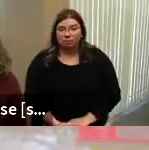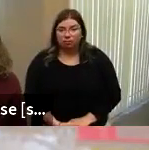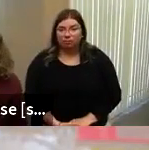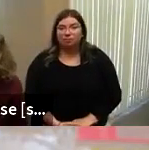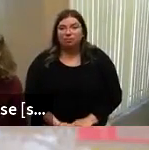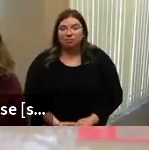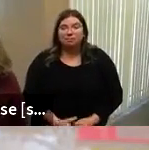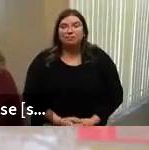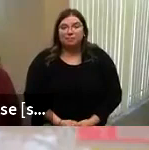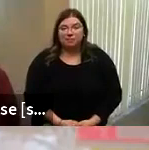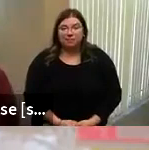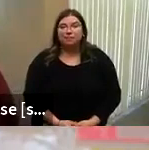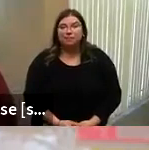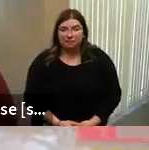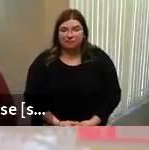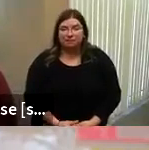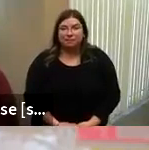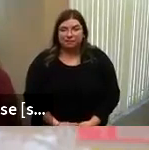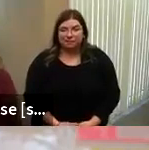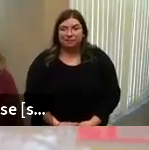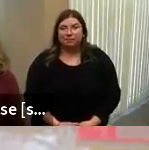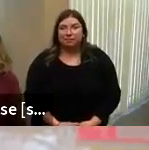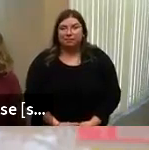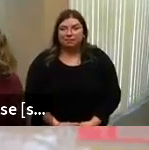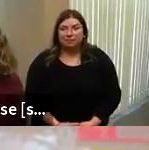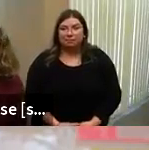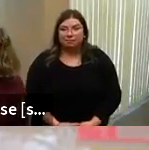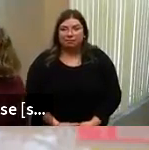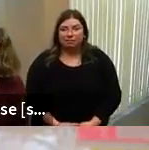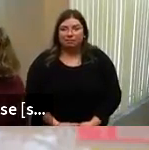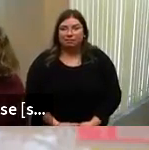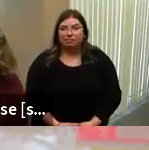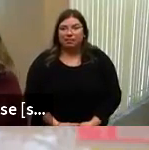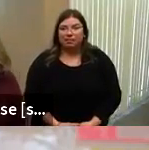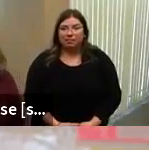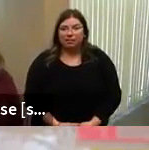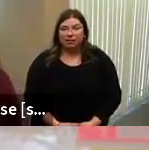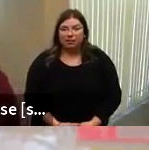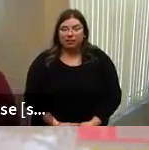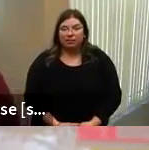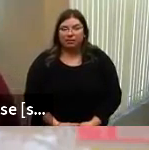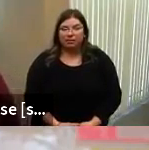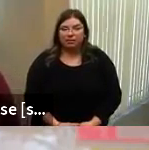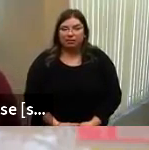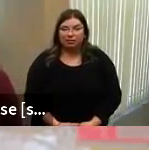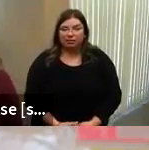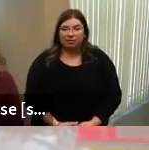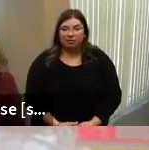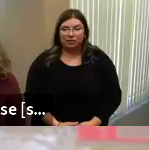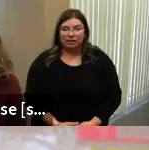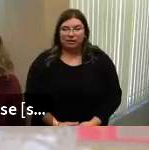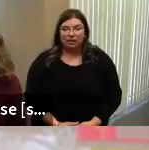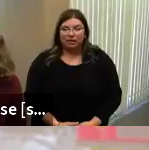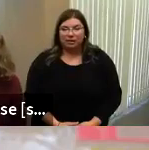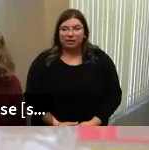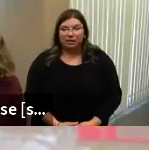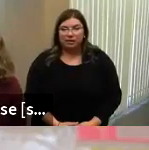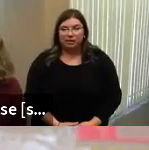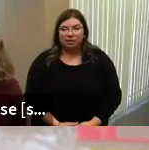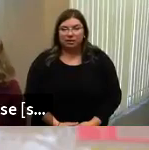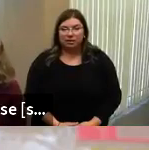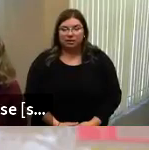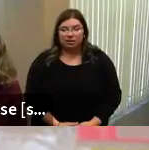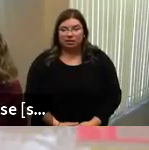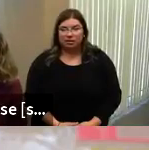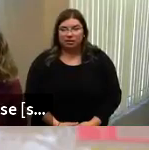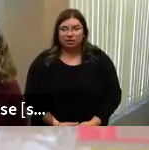there are 4 of them in our program. I'm going to talk about the first one, and Dr. Bentley Sassman will take it away for the next 3. The first one